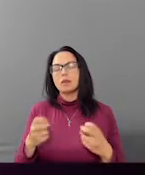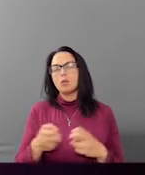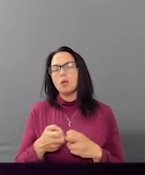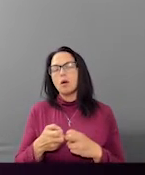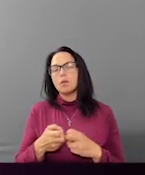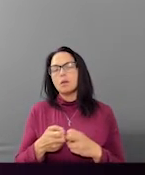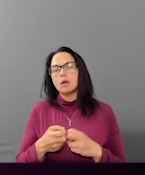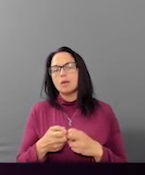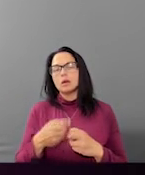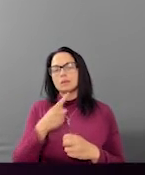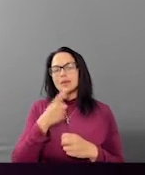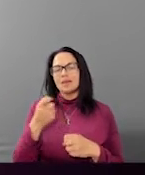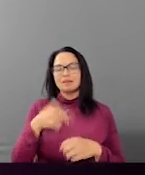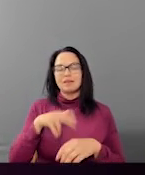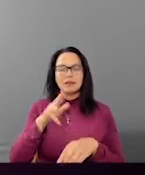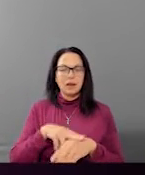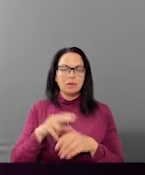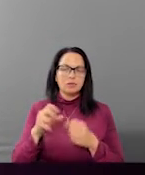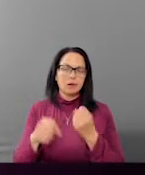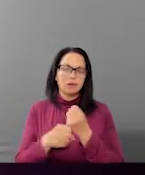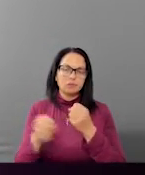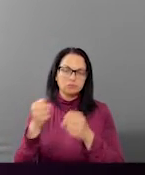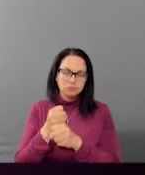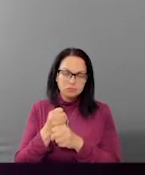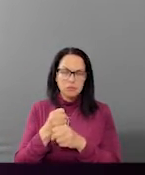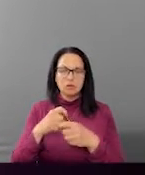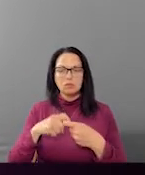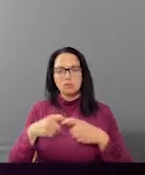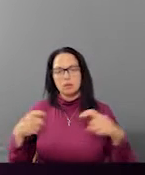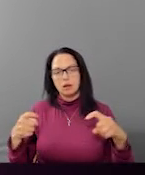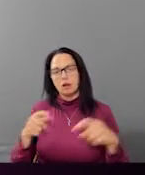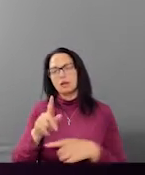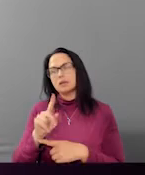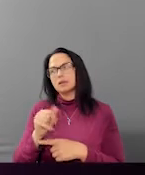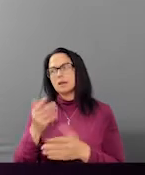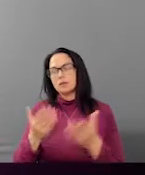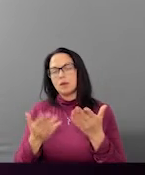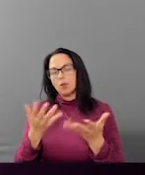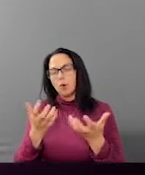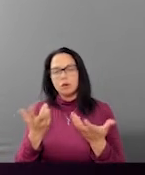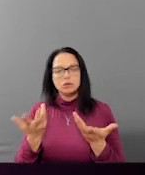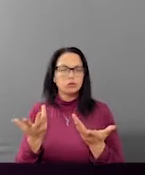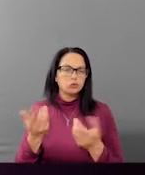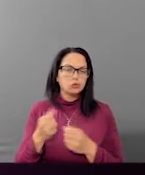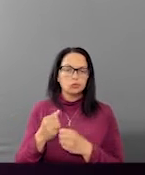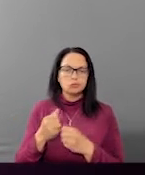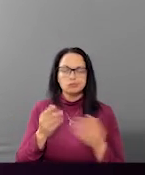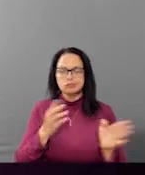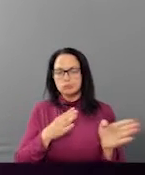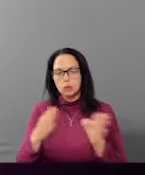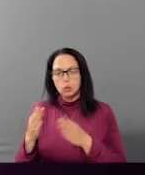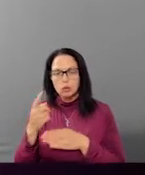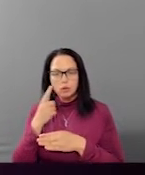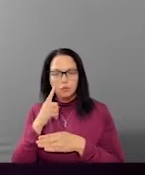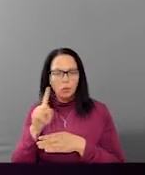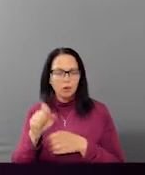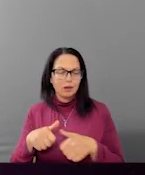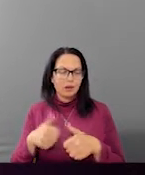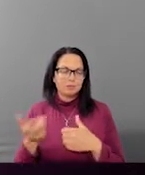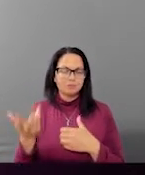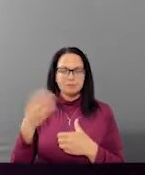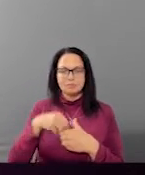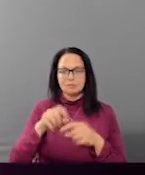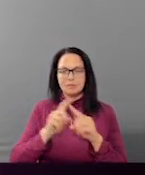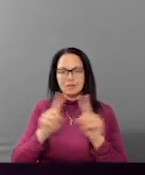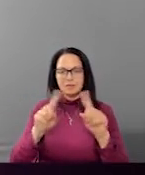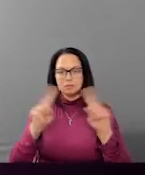due to the nature and the structure of a blockchain, the data that you might want to query for could live at different blocks, and there's no built-in mechanism to